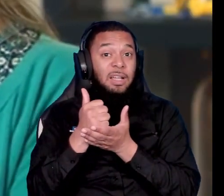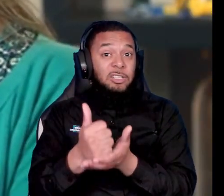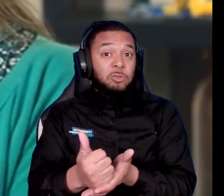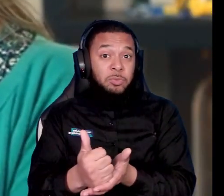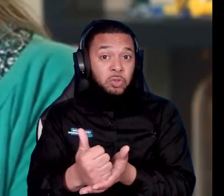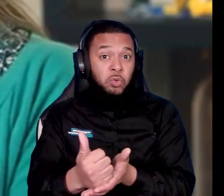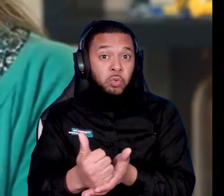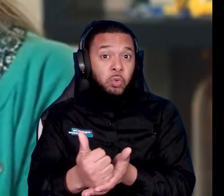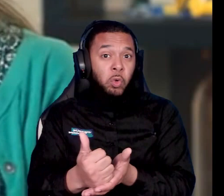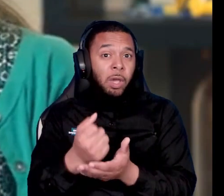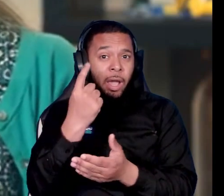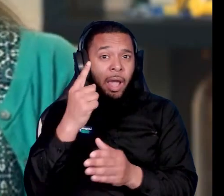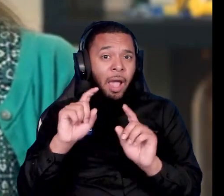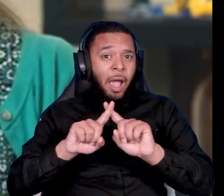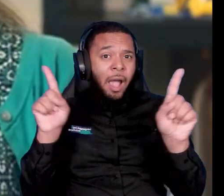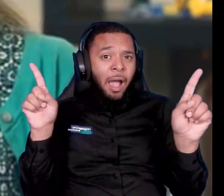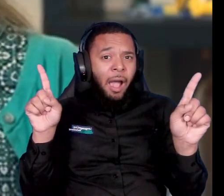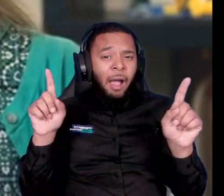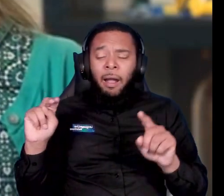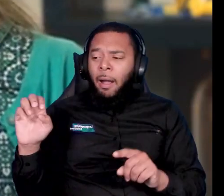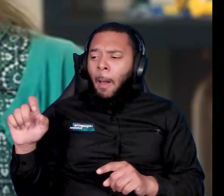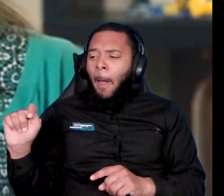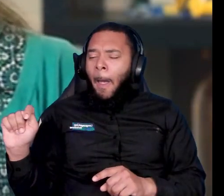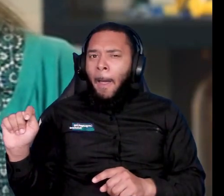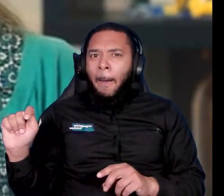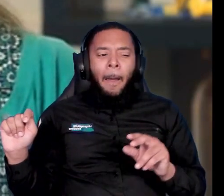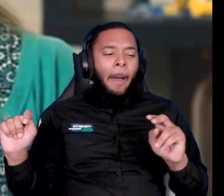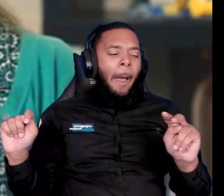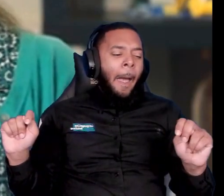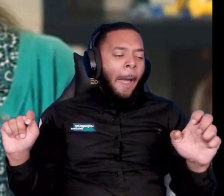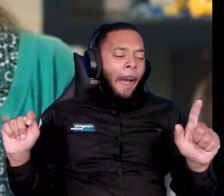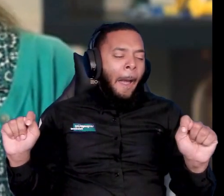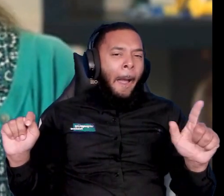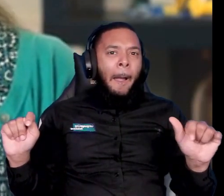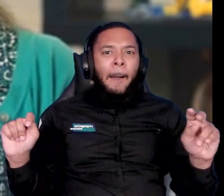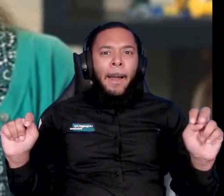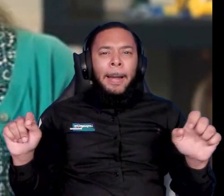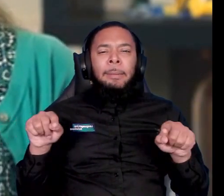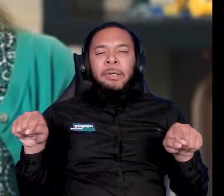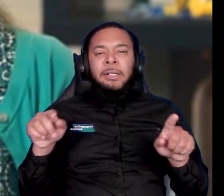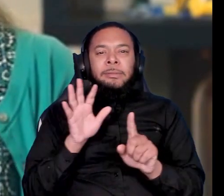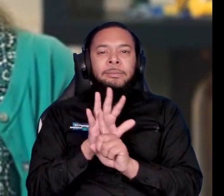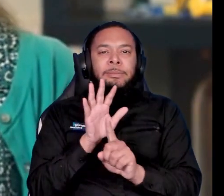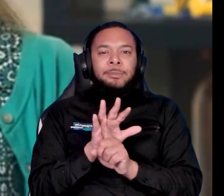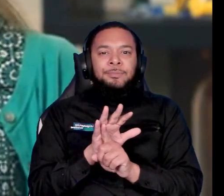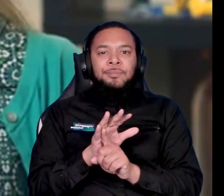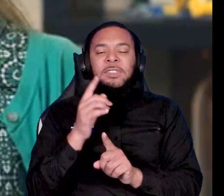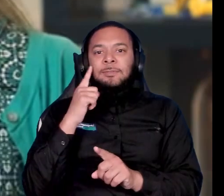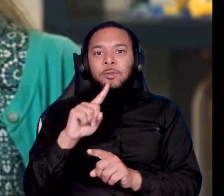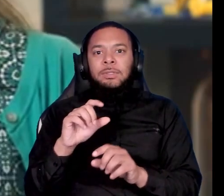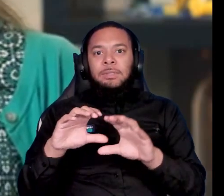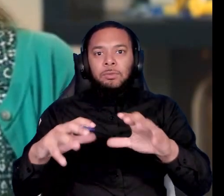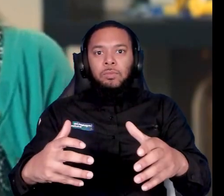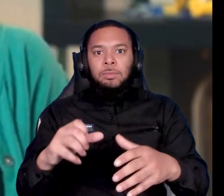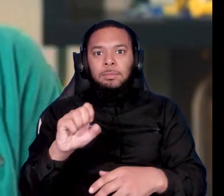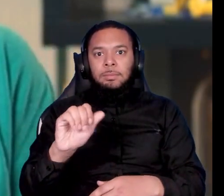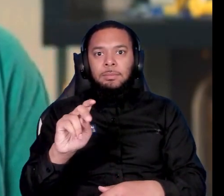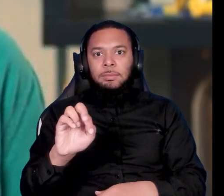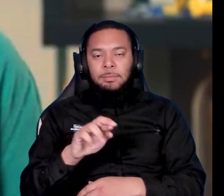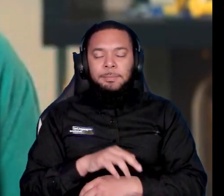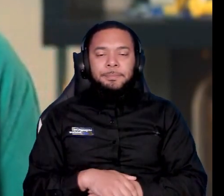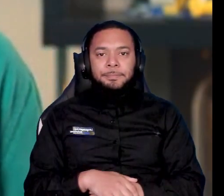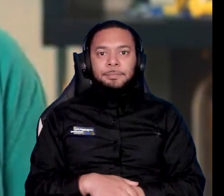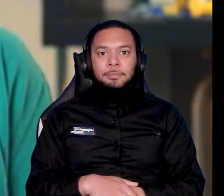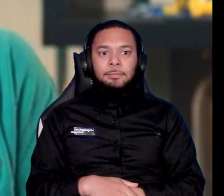make a distinction between two of the more commonly used methods in the scanner class, next